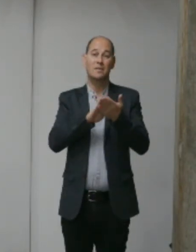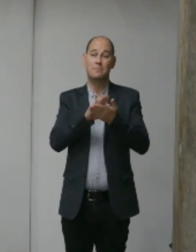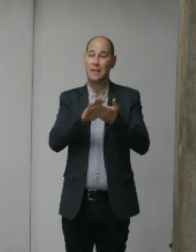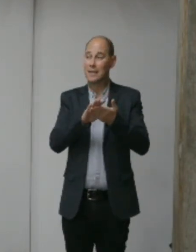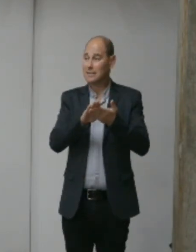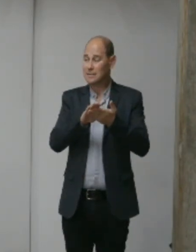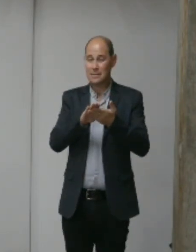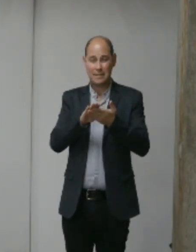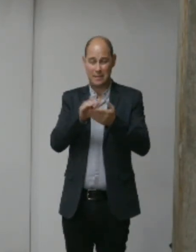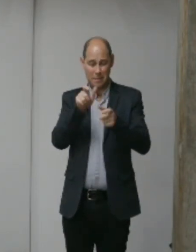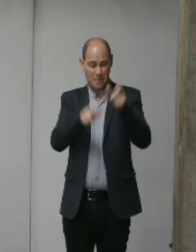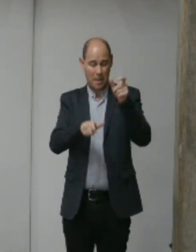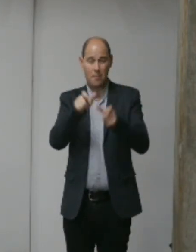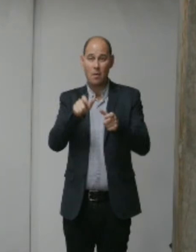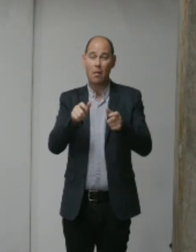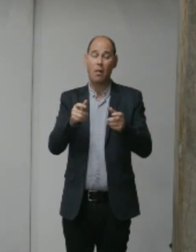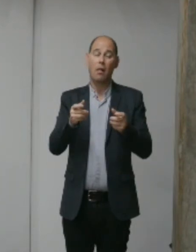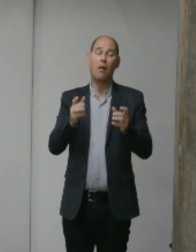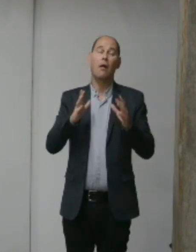down.